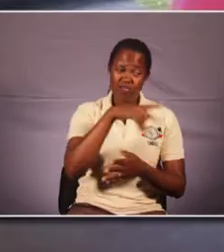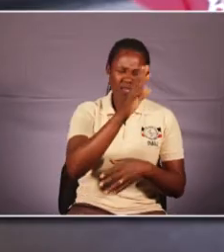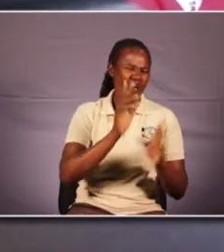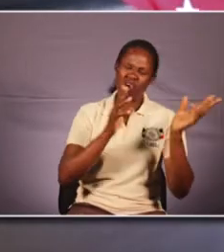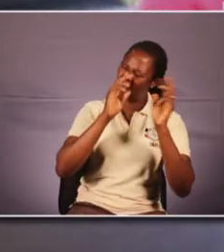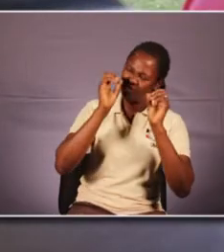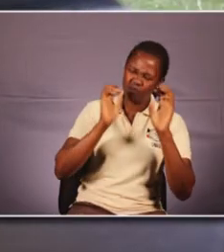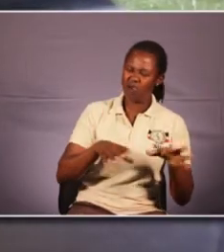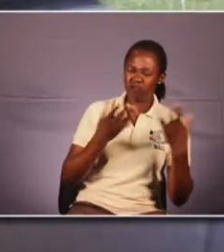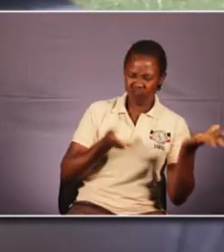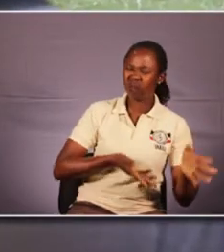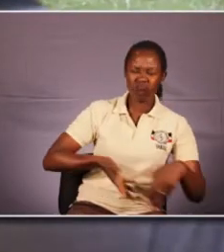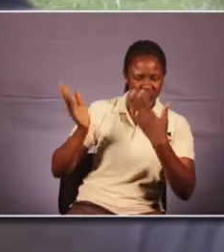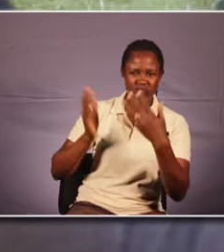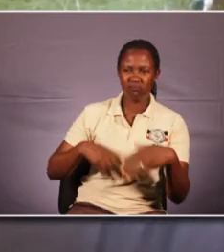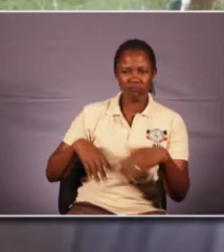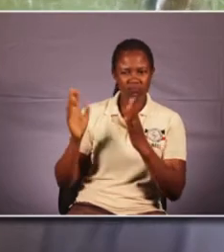Really? I owe you.